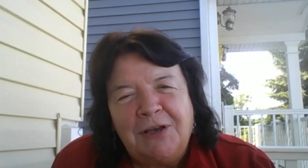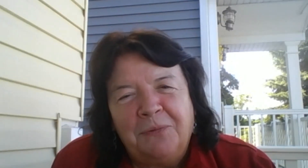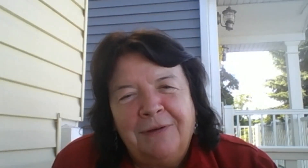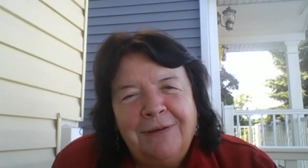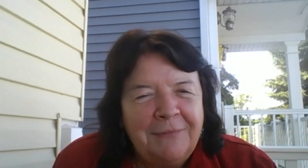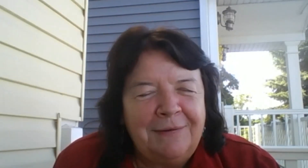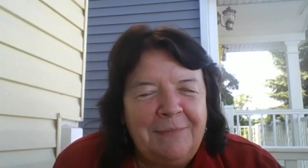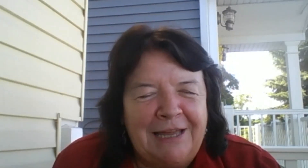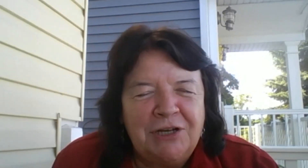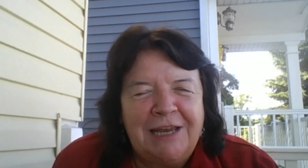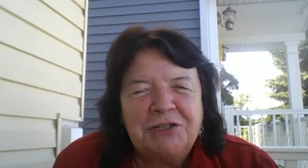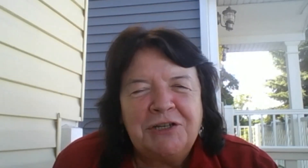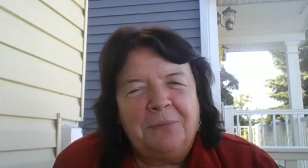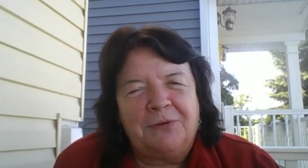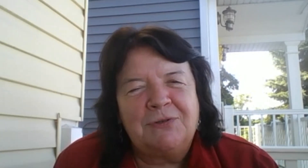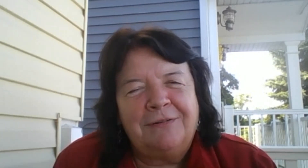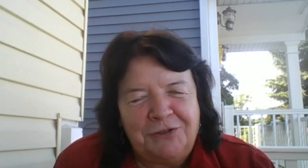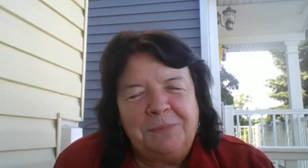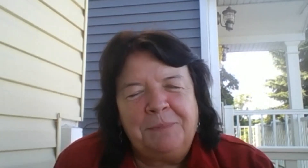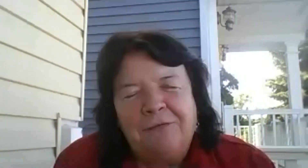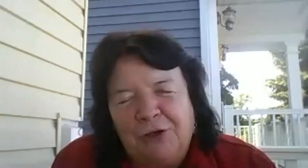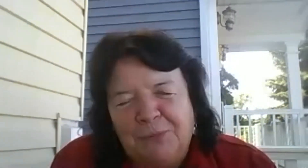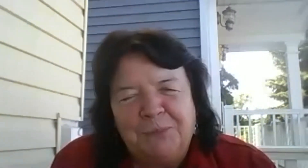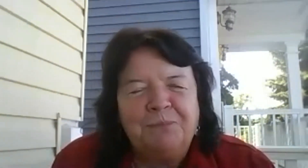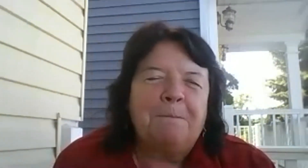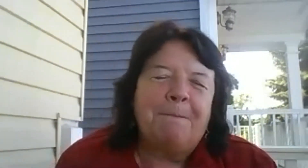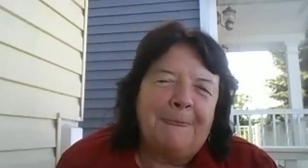So imagination bubbles should be for you.